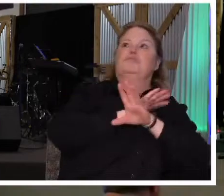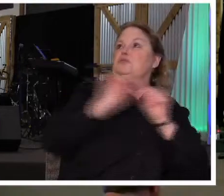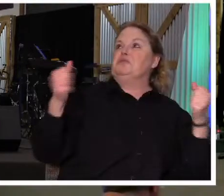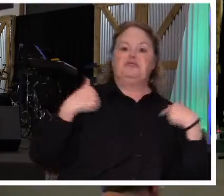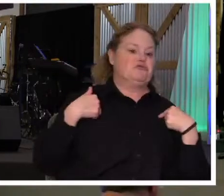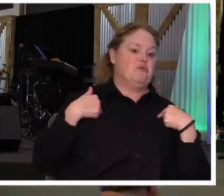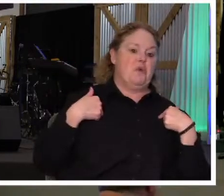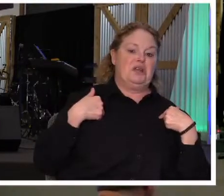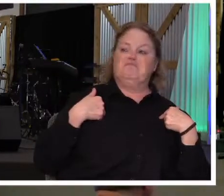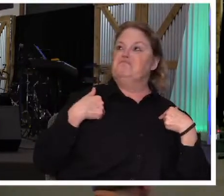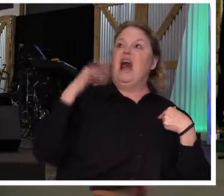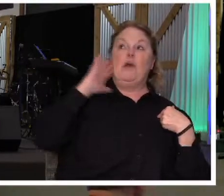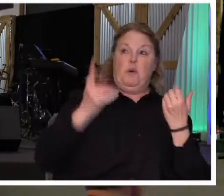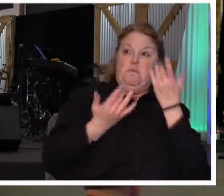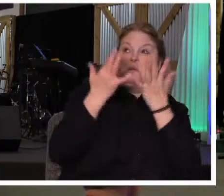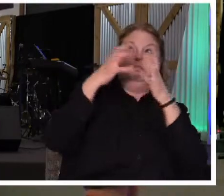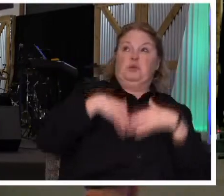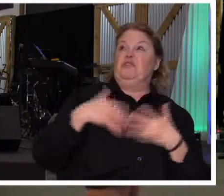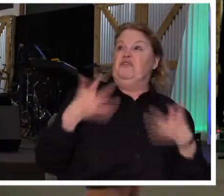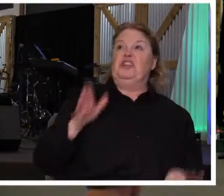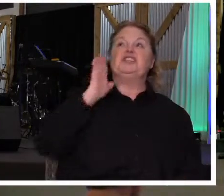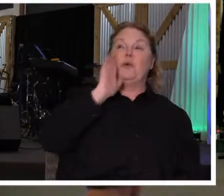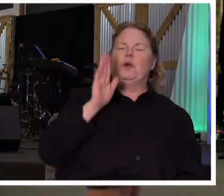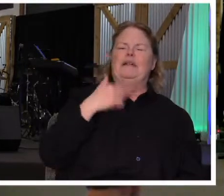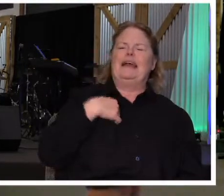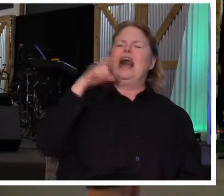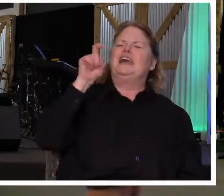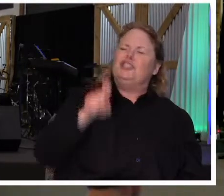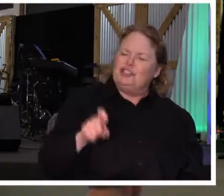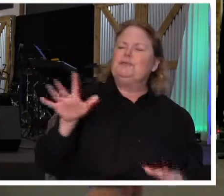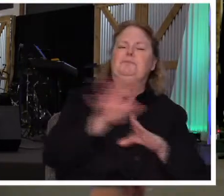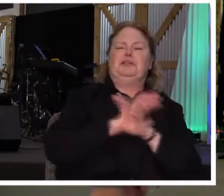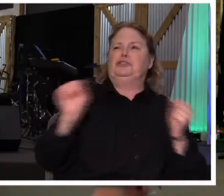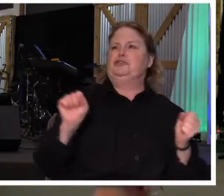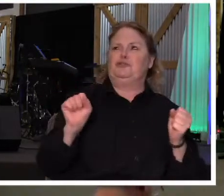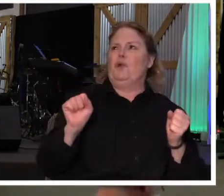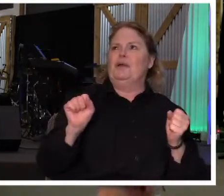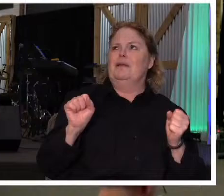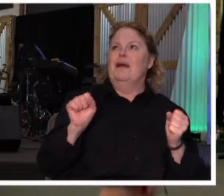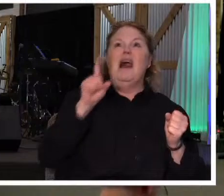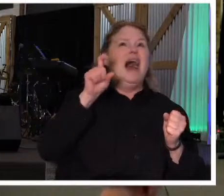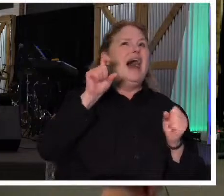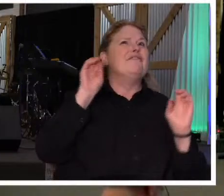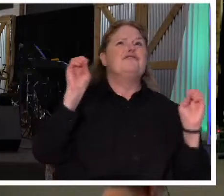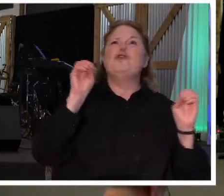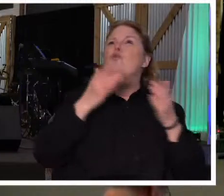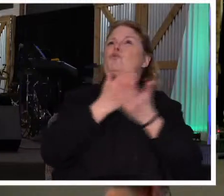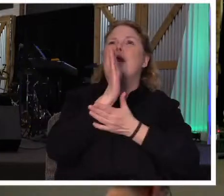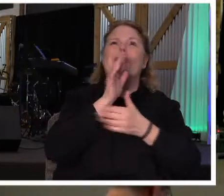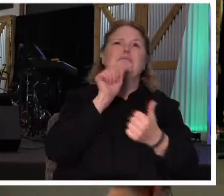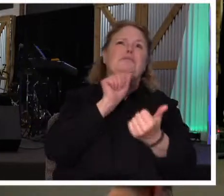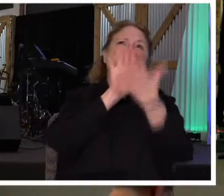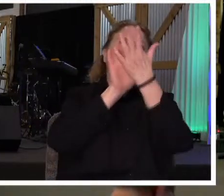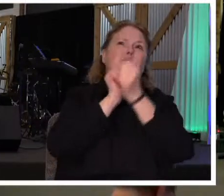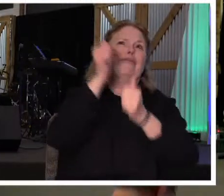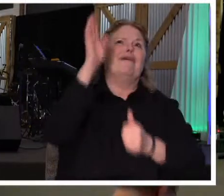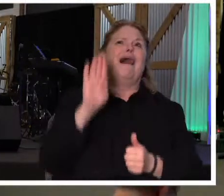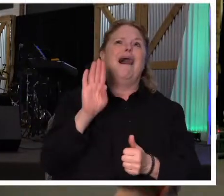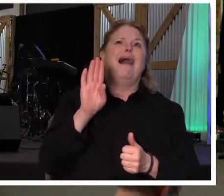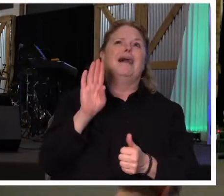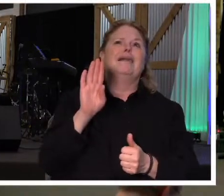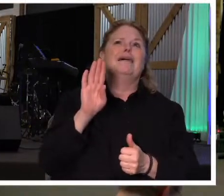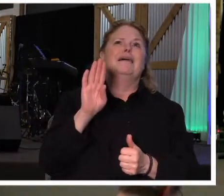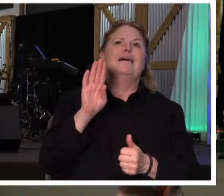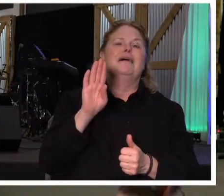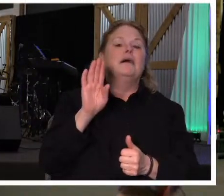I'm about to be destroyed. And I deserve it because I shouldn't even be in the presence of the Lord. And in that